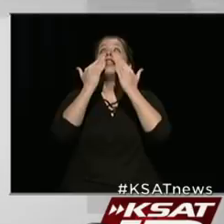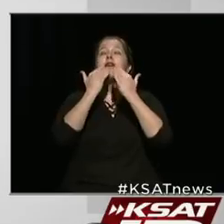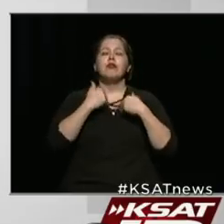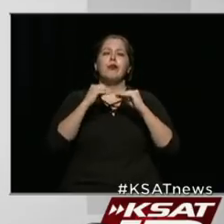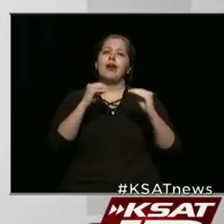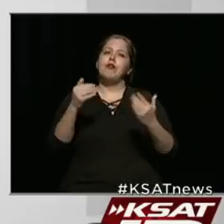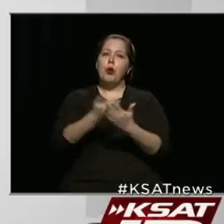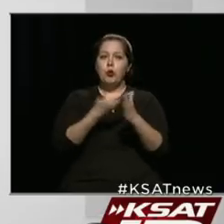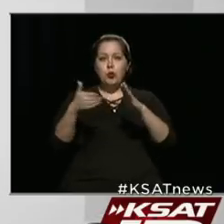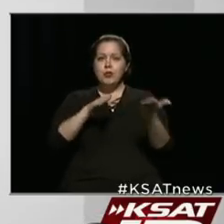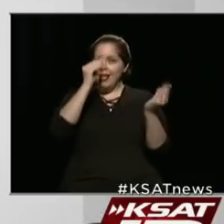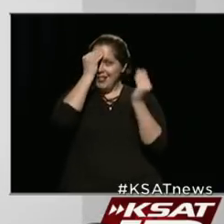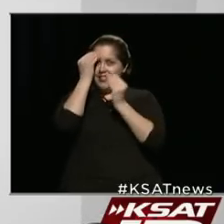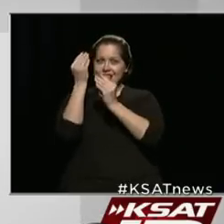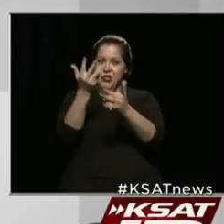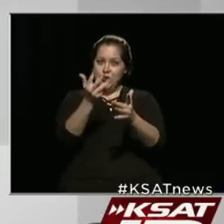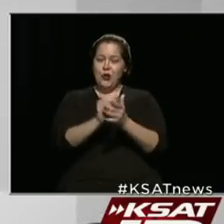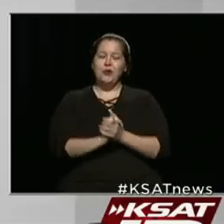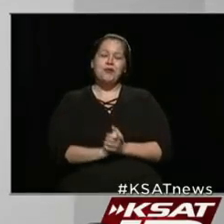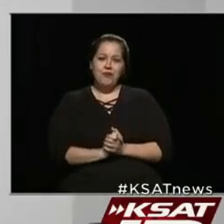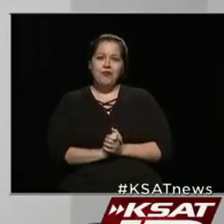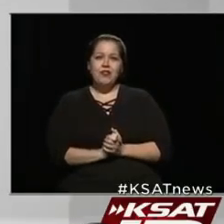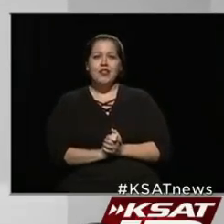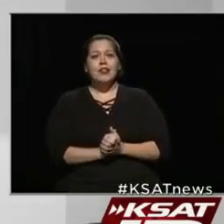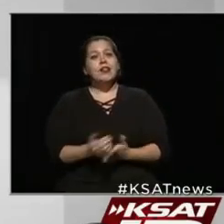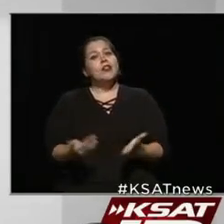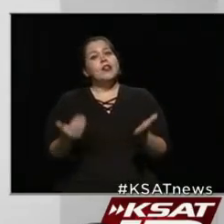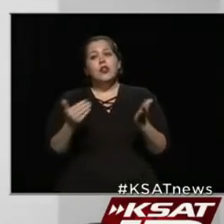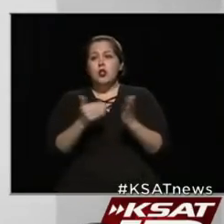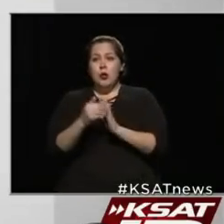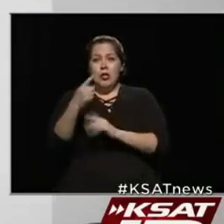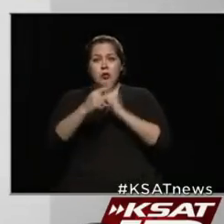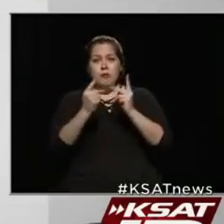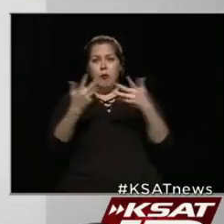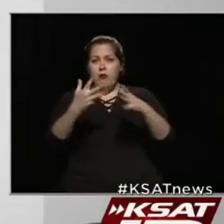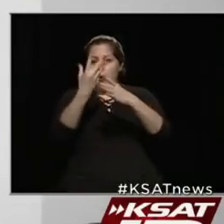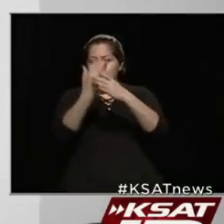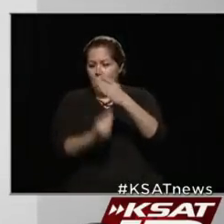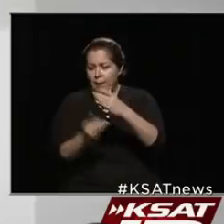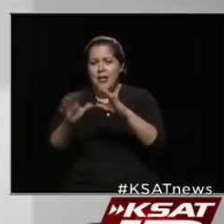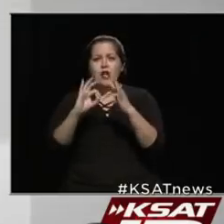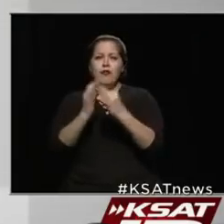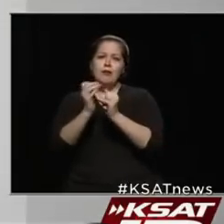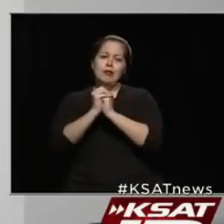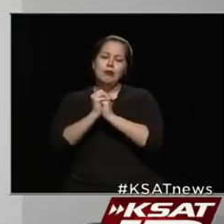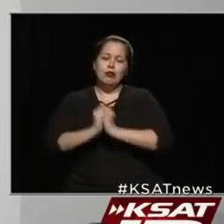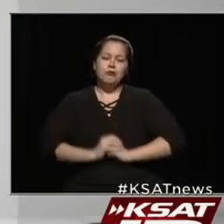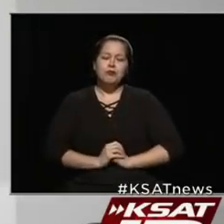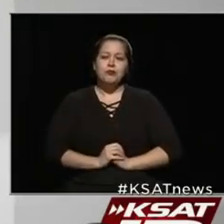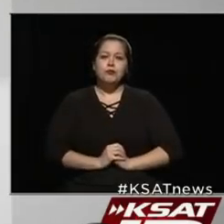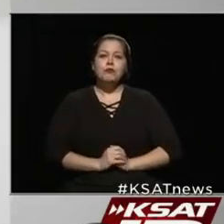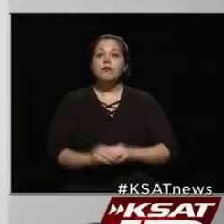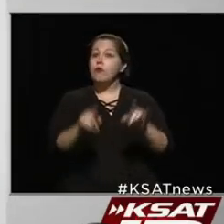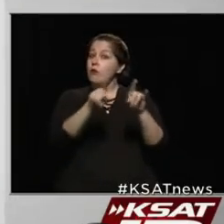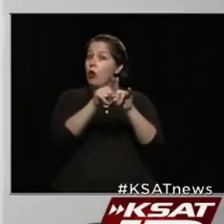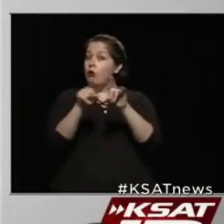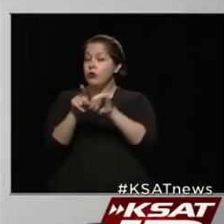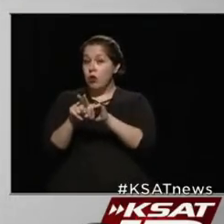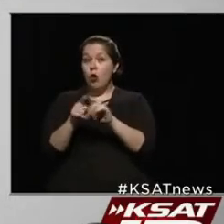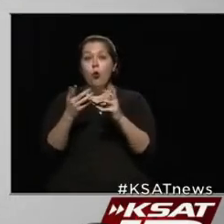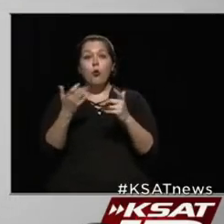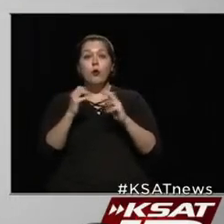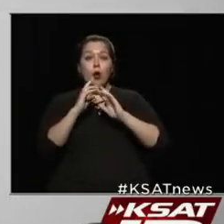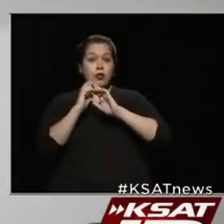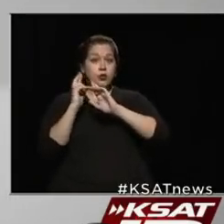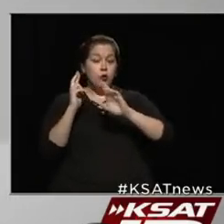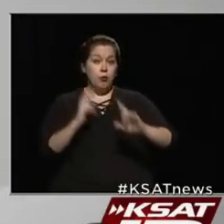have no new deaths to report tonight. So, again, keep those who we have lost and their families in your prayers. Also, we do want